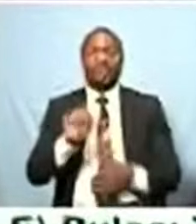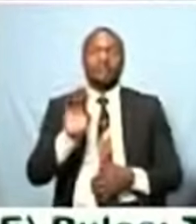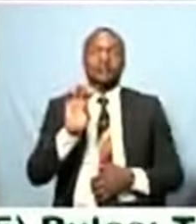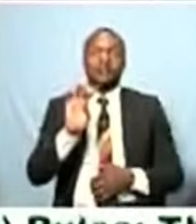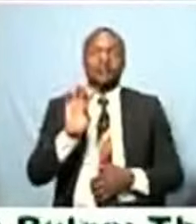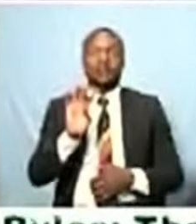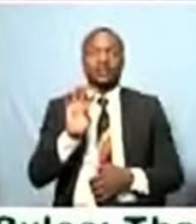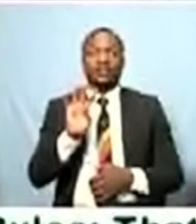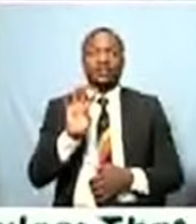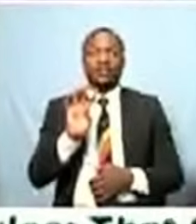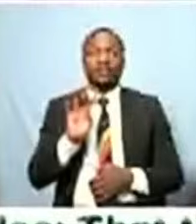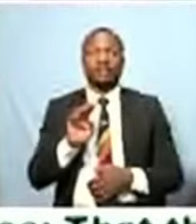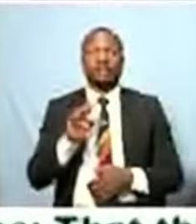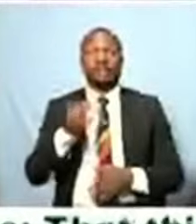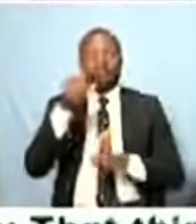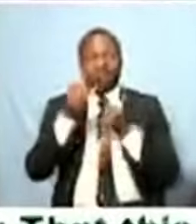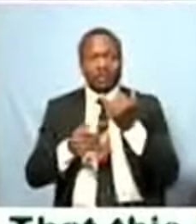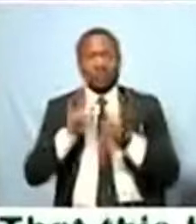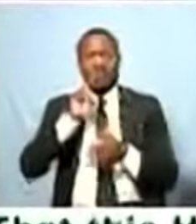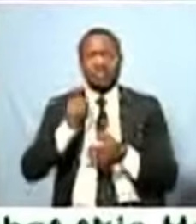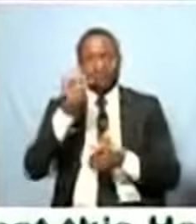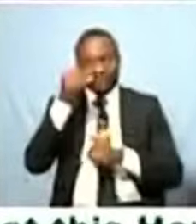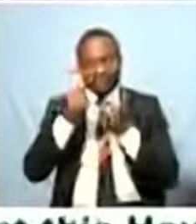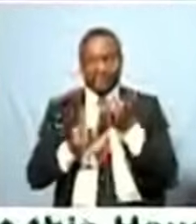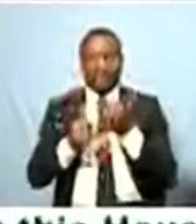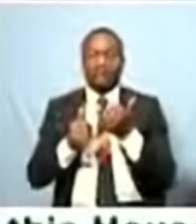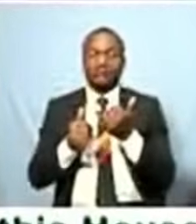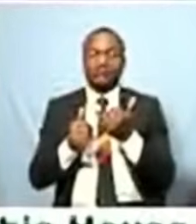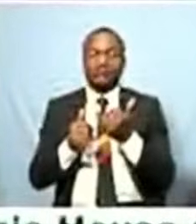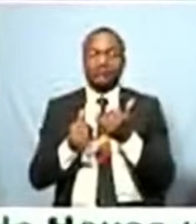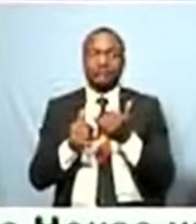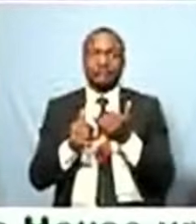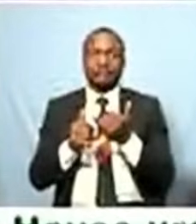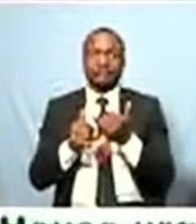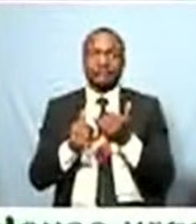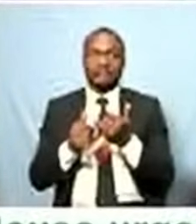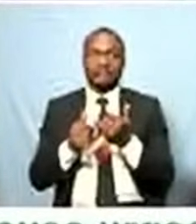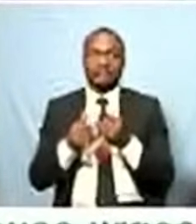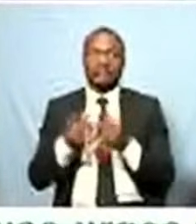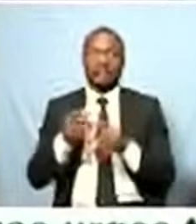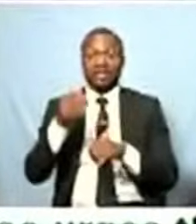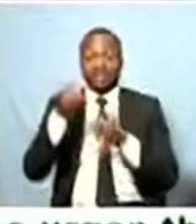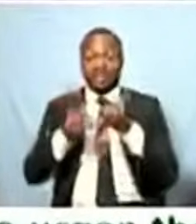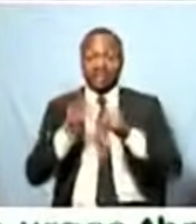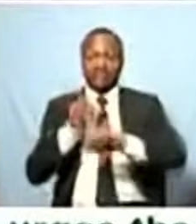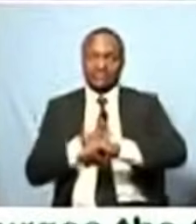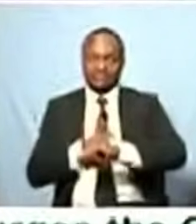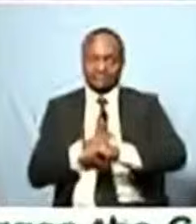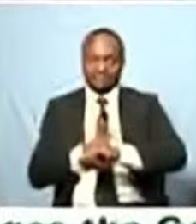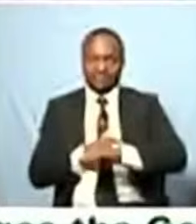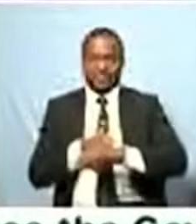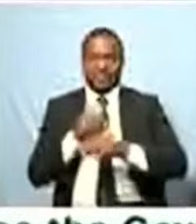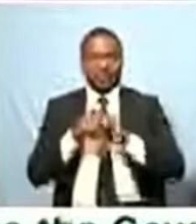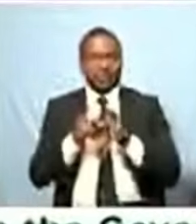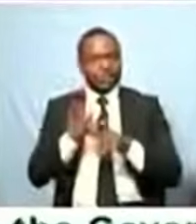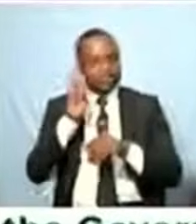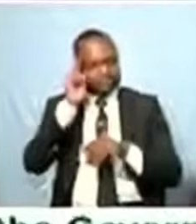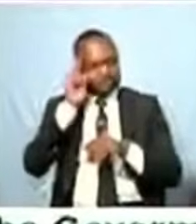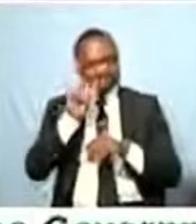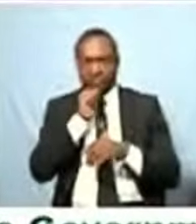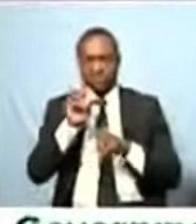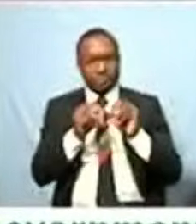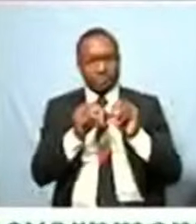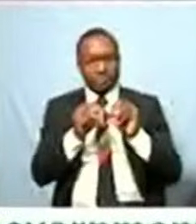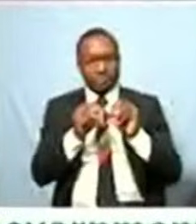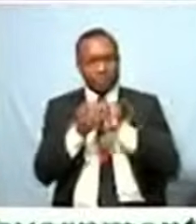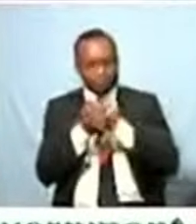the remaining 4 have to be completed in the remaining opportunity you've been given. But for whatever reason, Madam Speaker, you don't manage